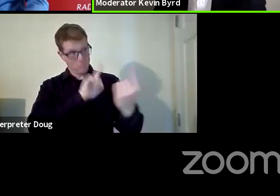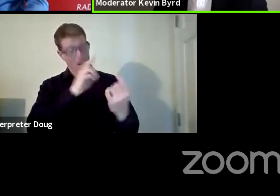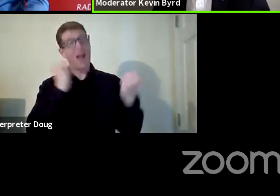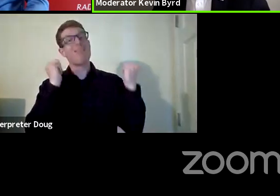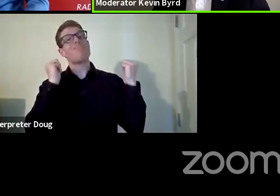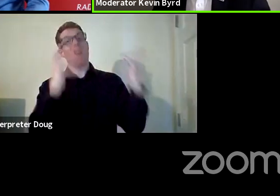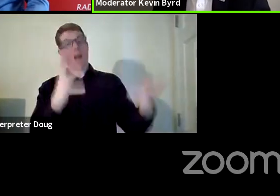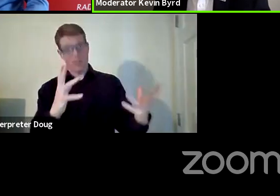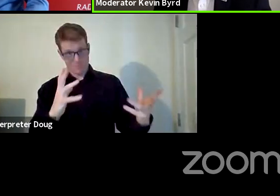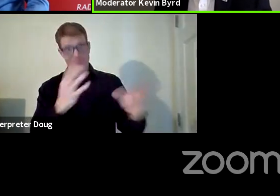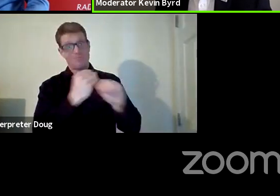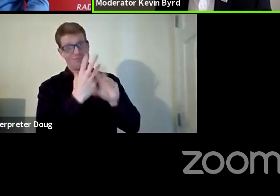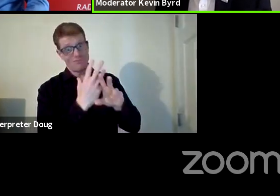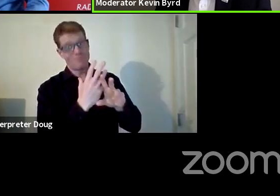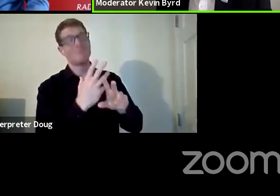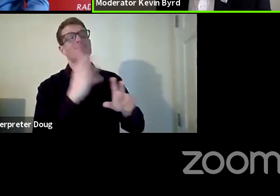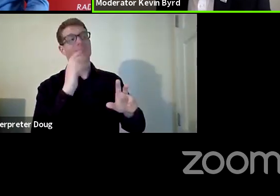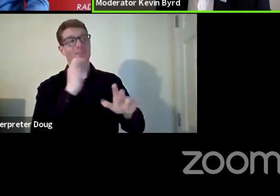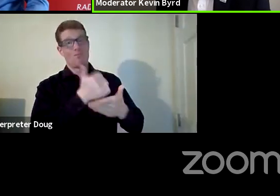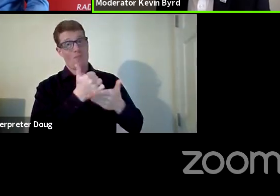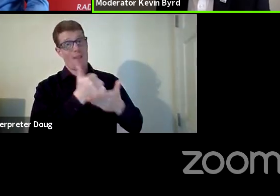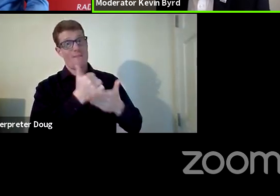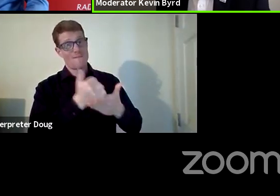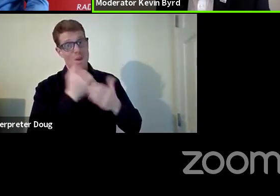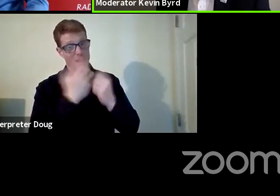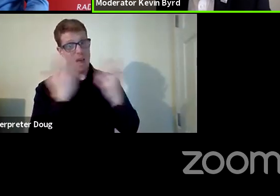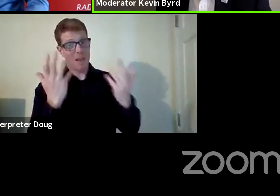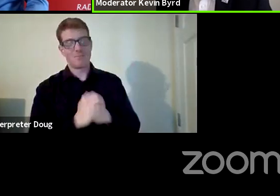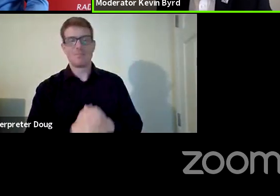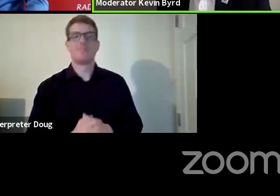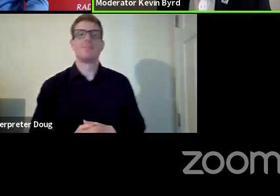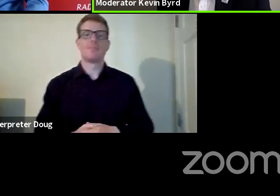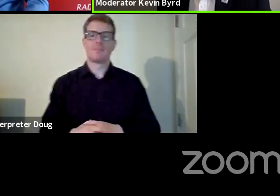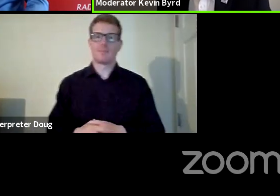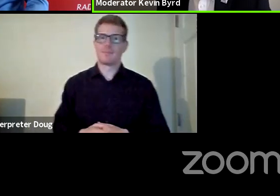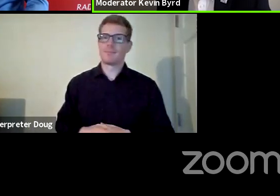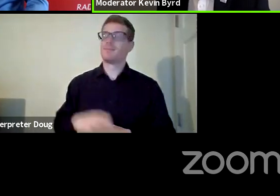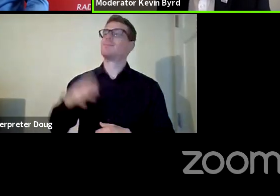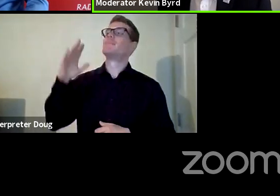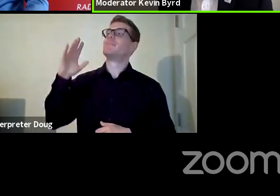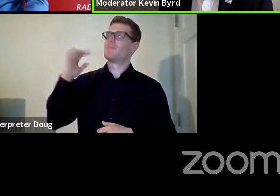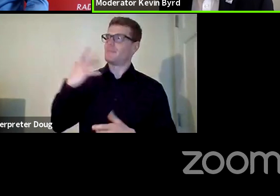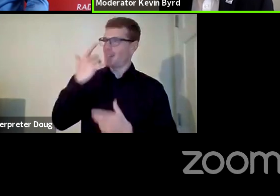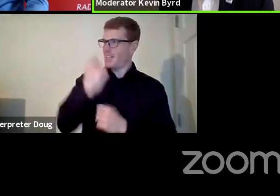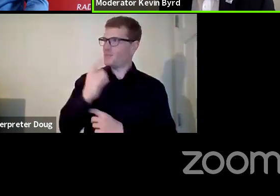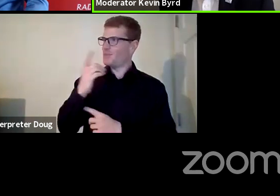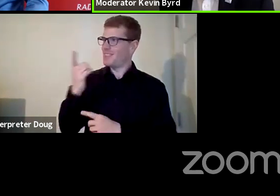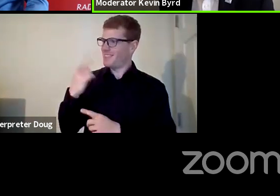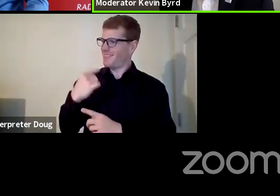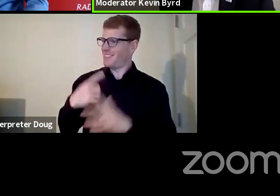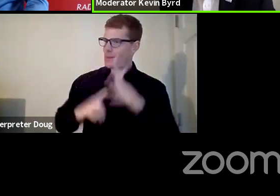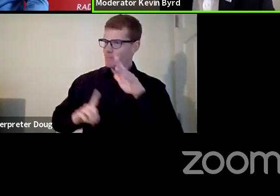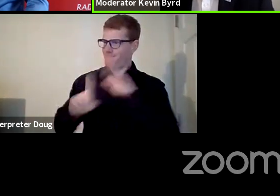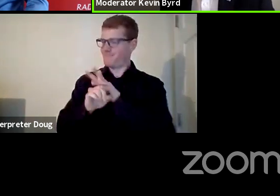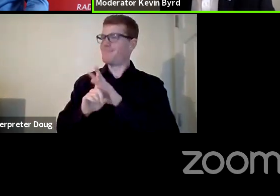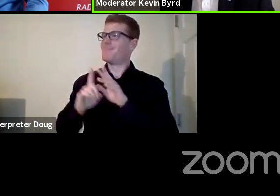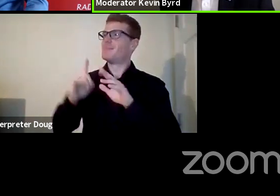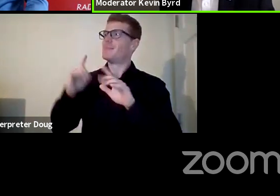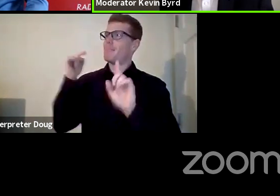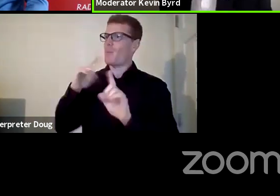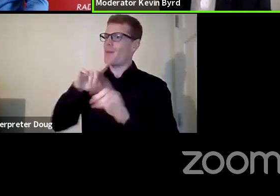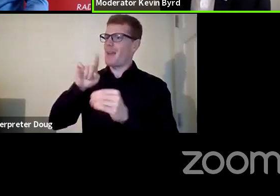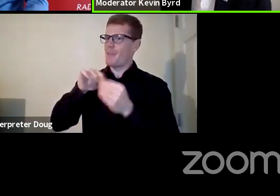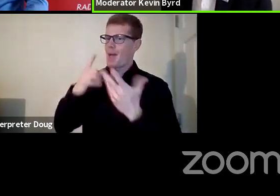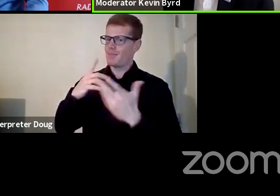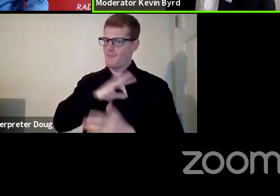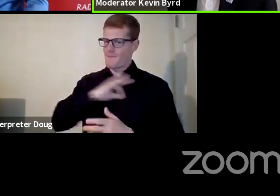Well, it's interesting you bring up that point of faculty and their expertise in contributing to national information. And yeah, it's